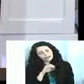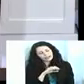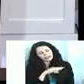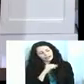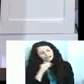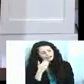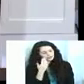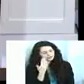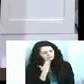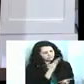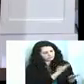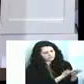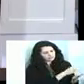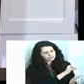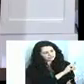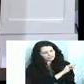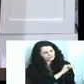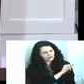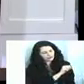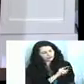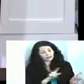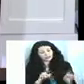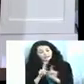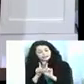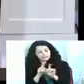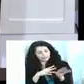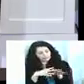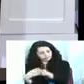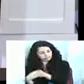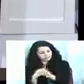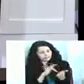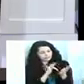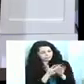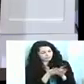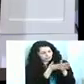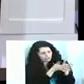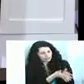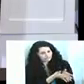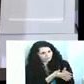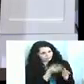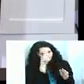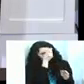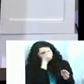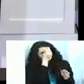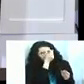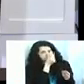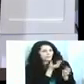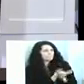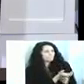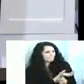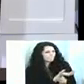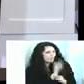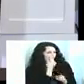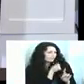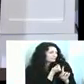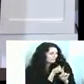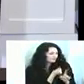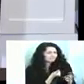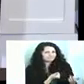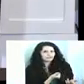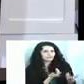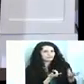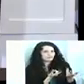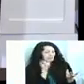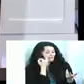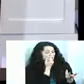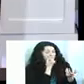off together. They've left Jesus on his own to fend for himself, just in case something happens. They